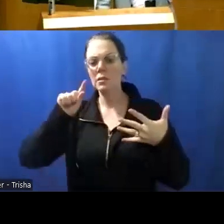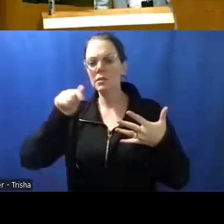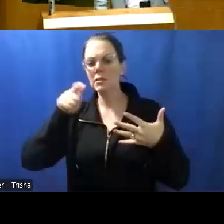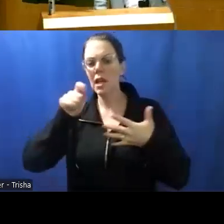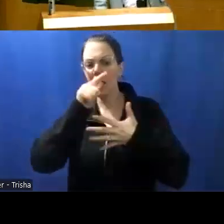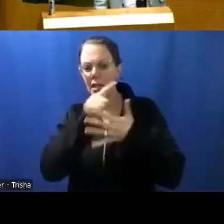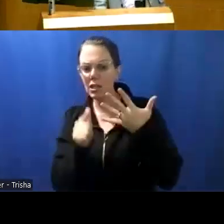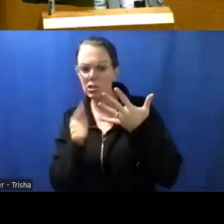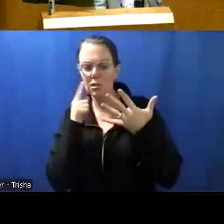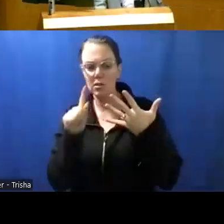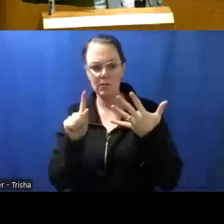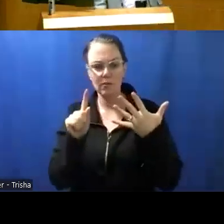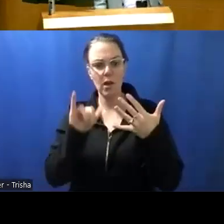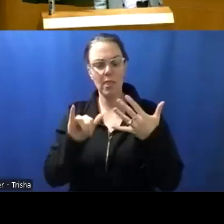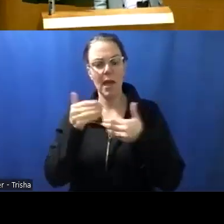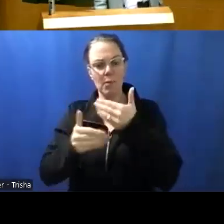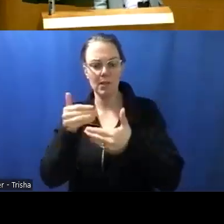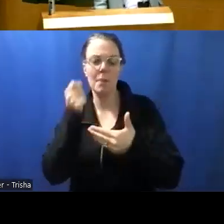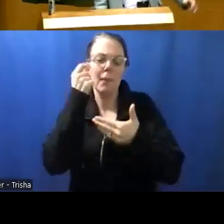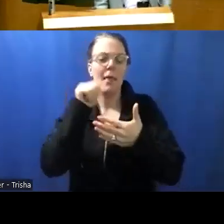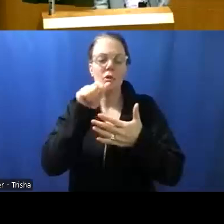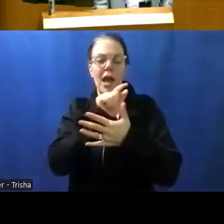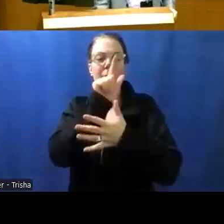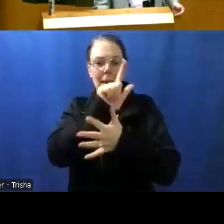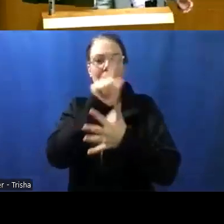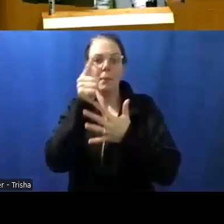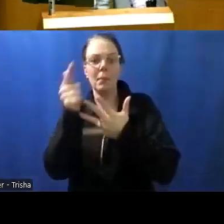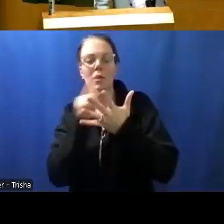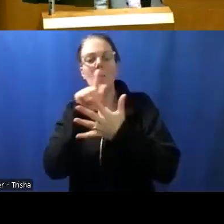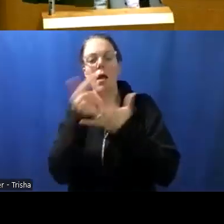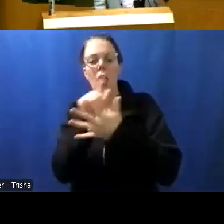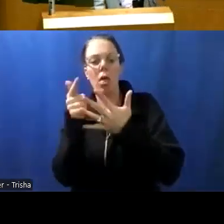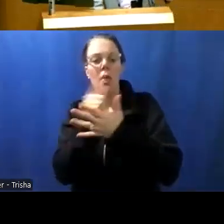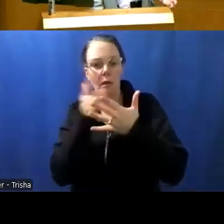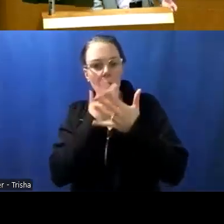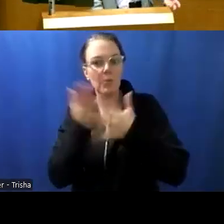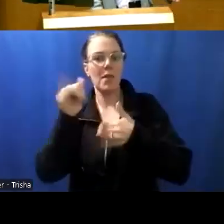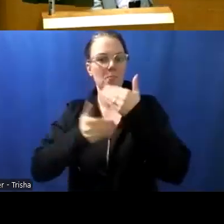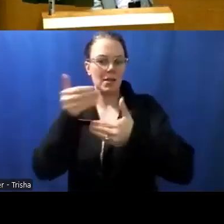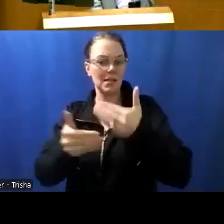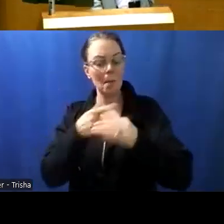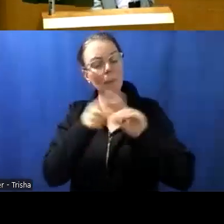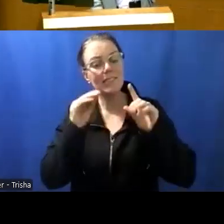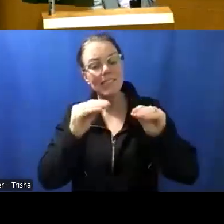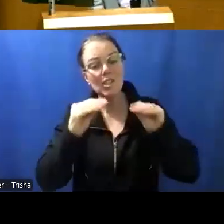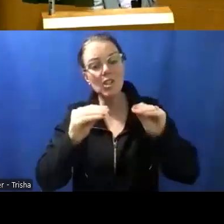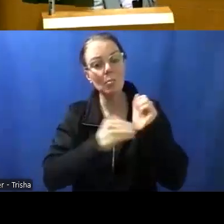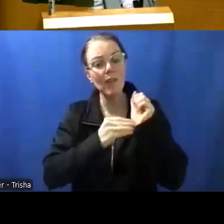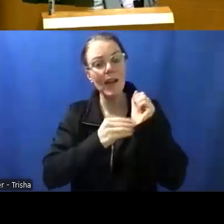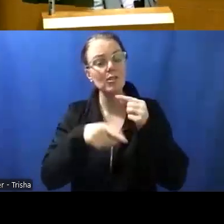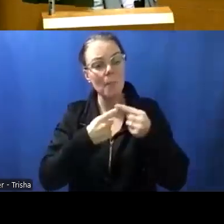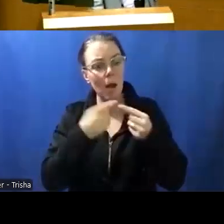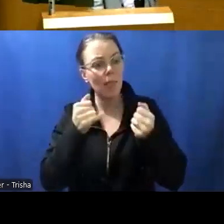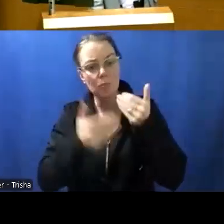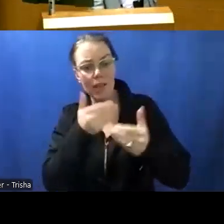though it's not linear and they're not totally separate from each other. But teaching people about the process so they can even think about where somebody